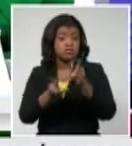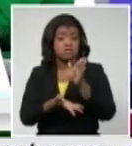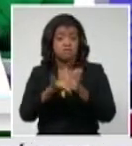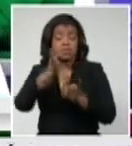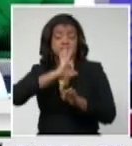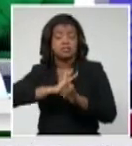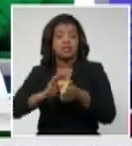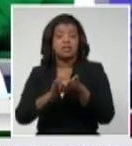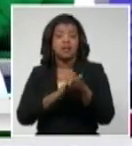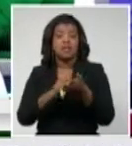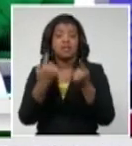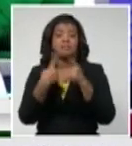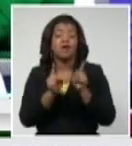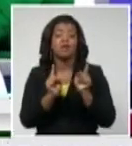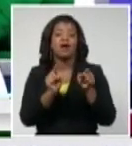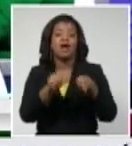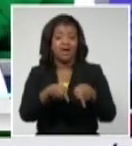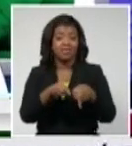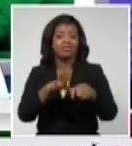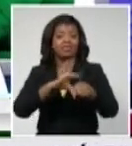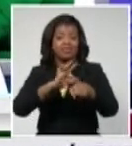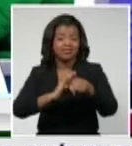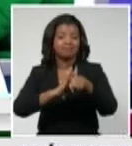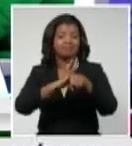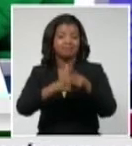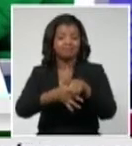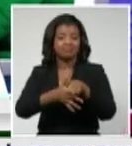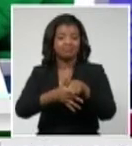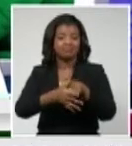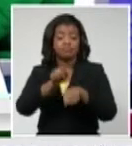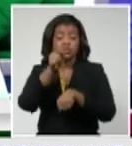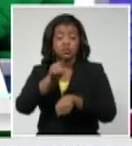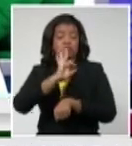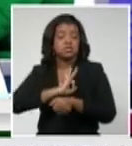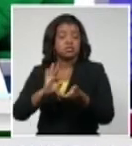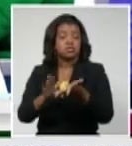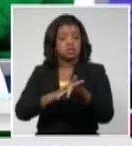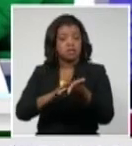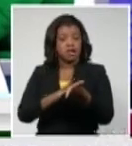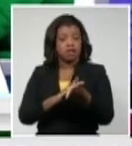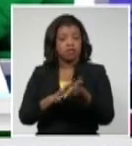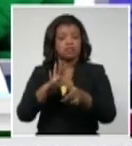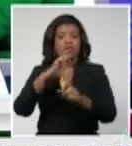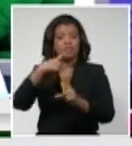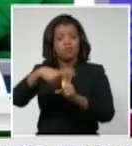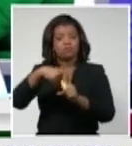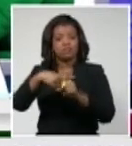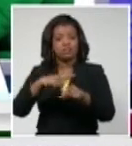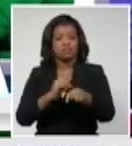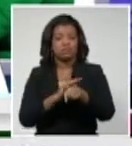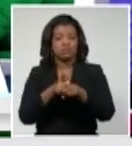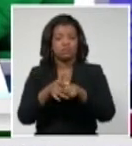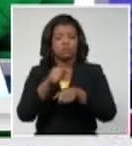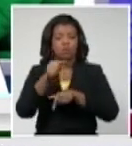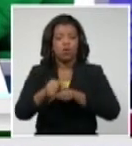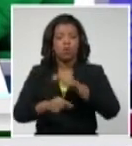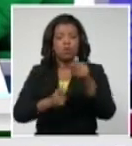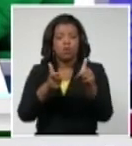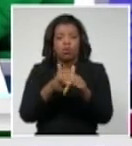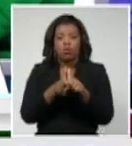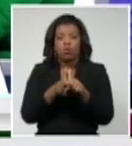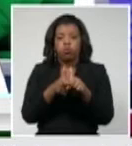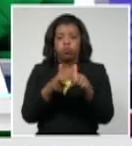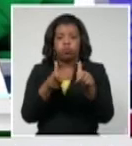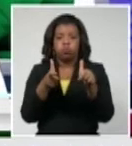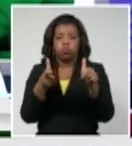pandemic. Of these, 816, or 95.1%, have recovered and been discharged from